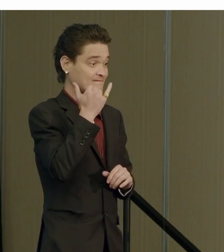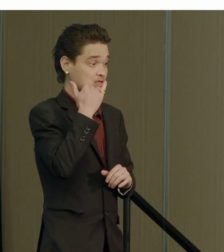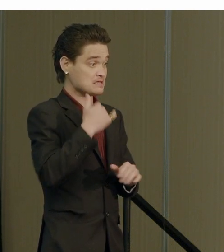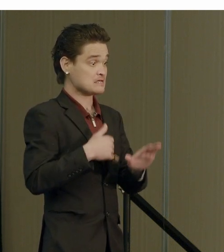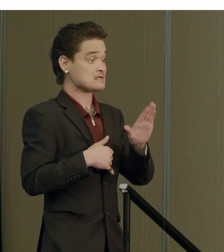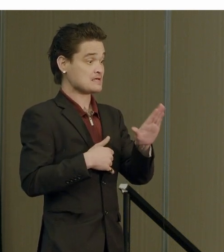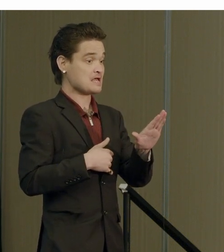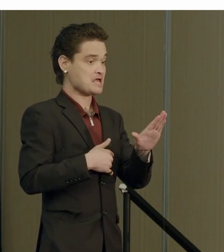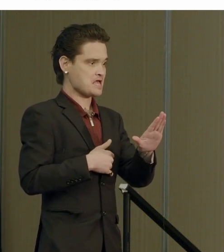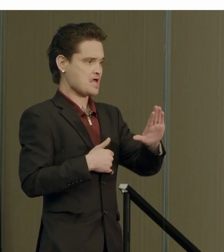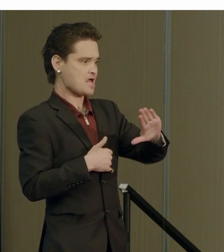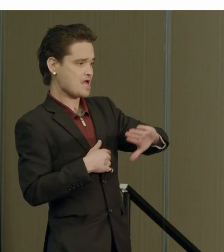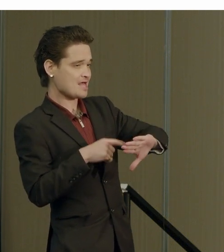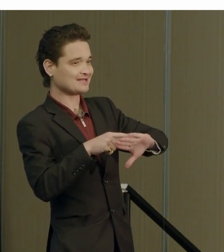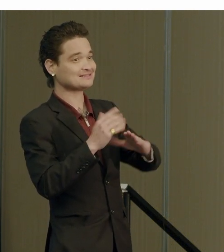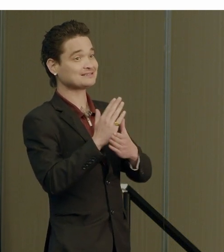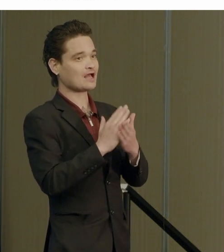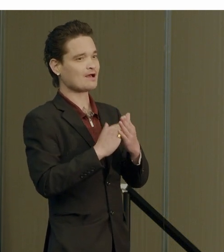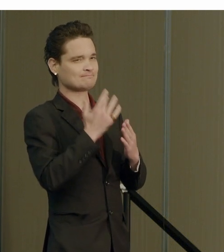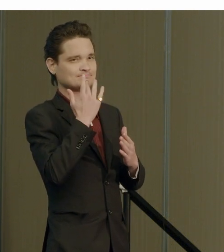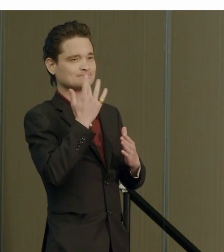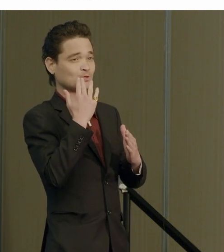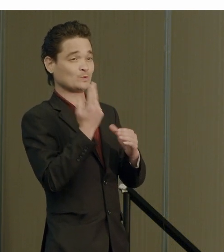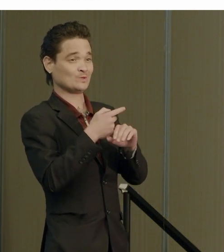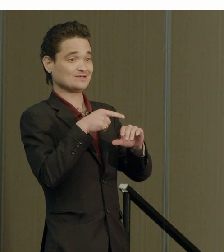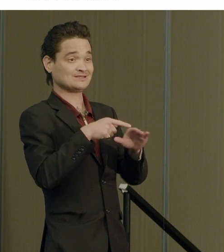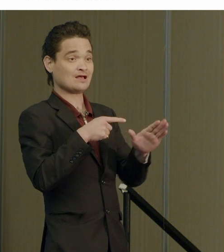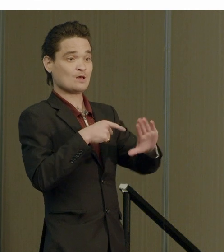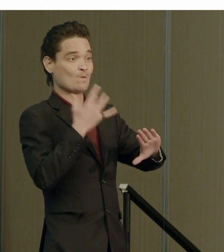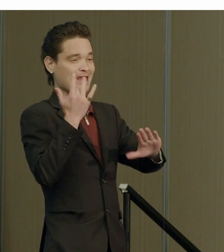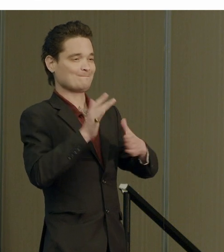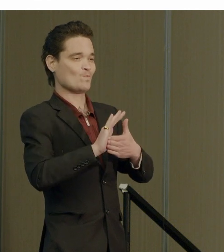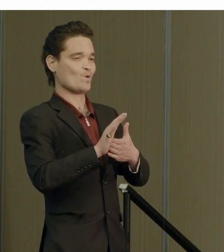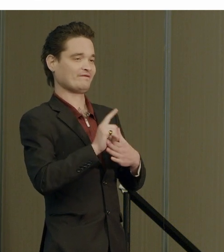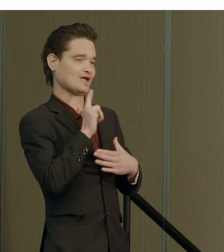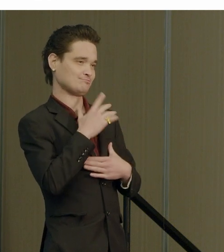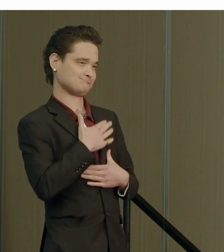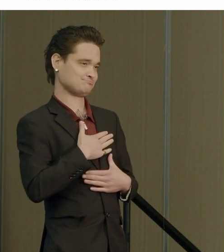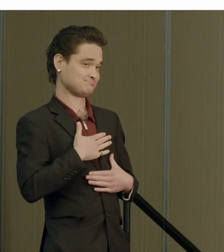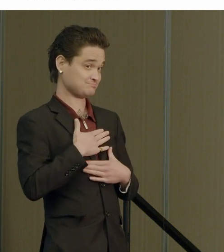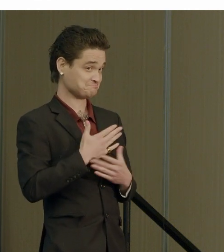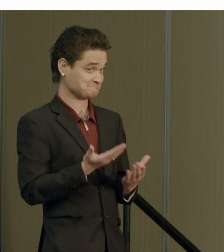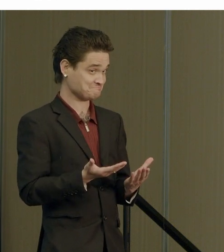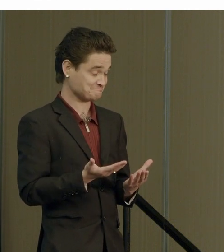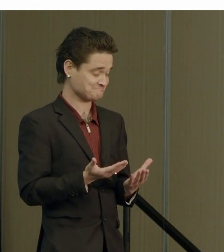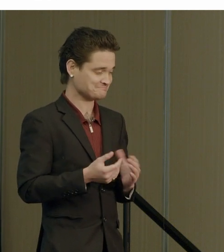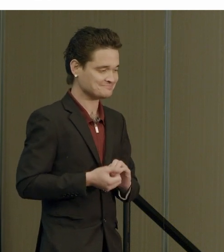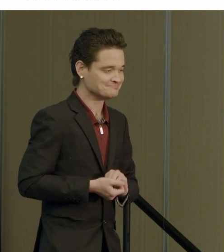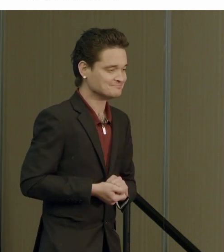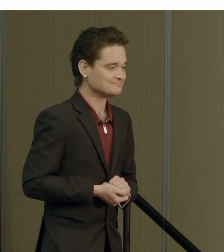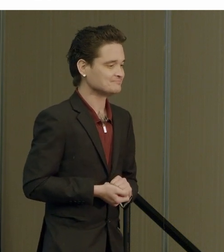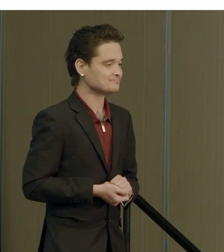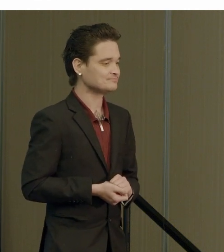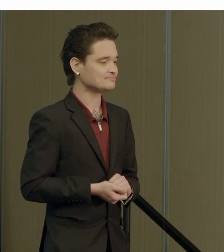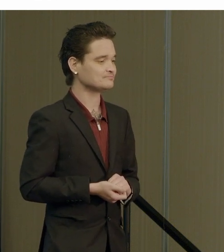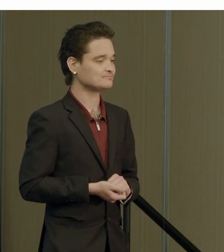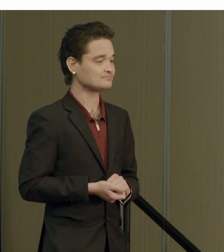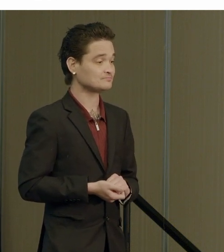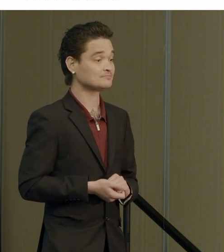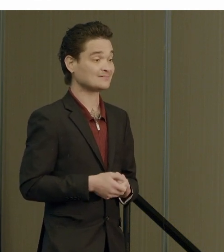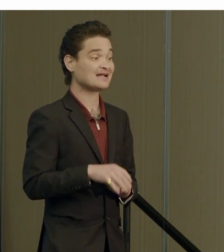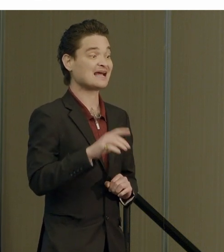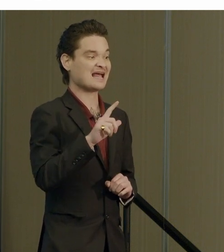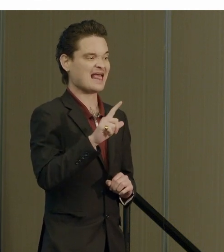On the screen, the picture on the left shows how it was before, and the picture on the right shows how it is currently.